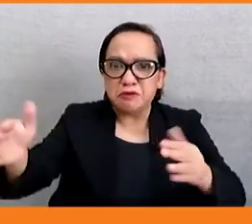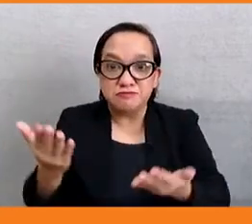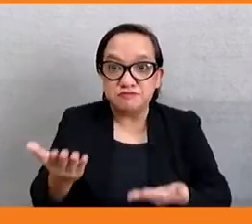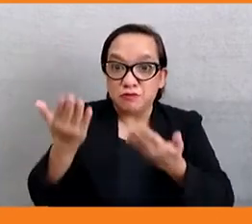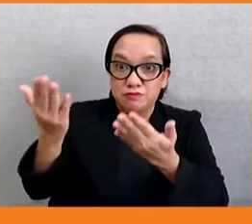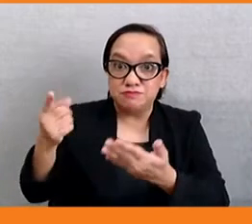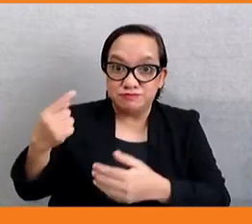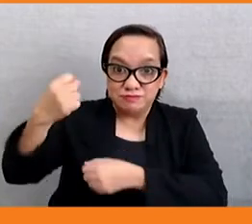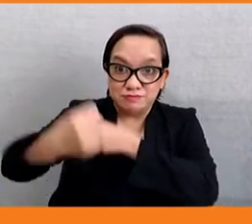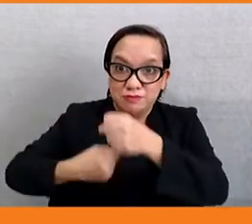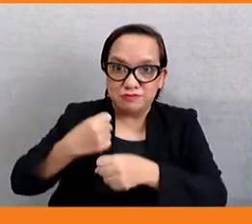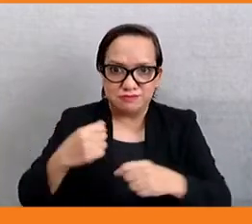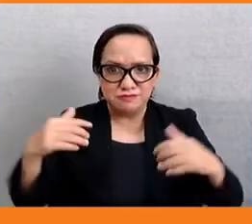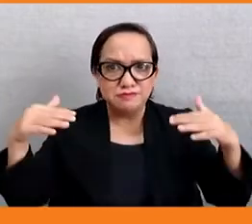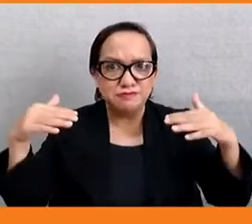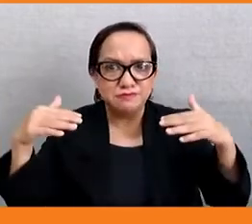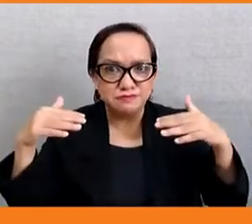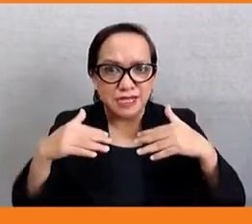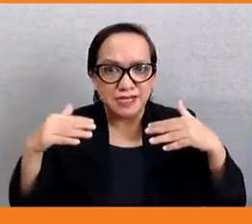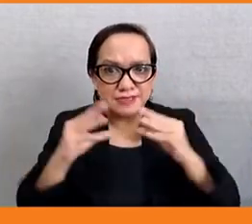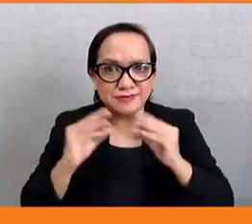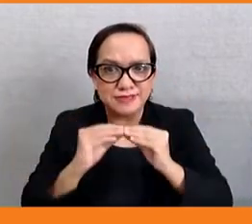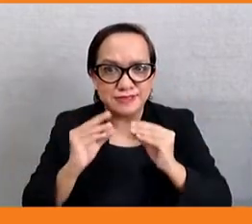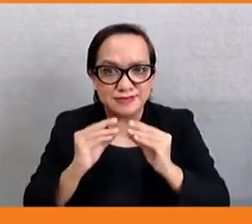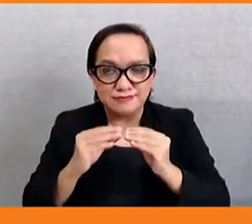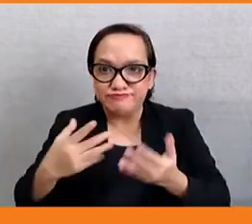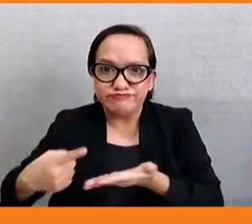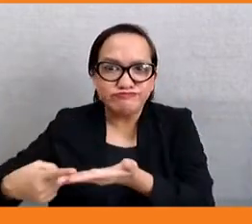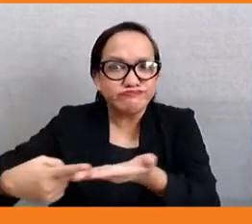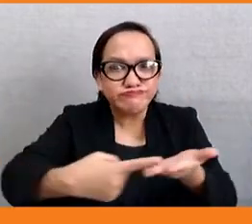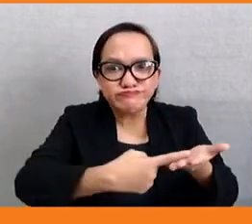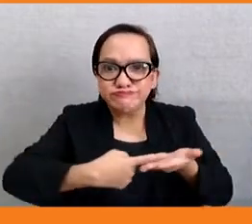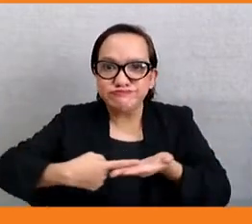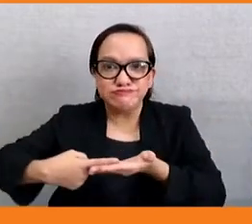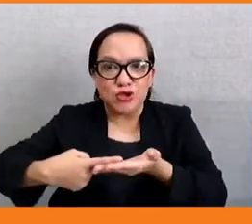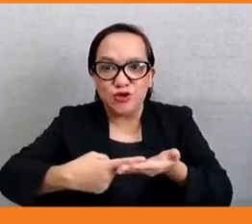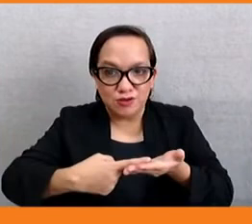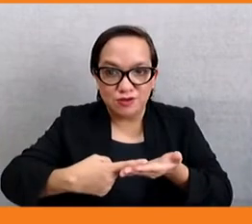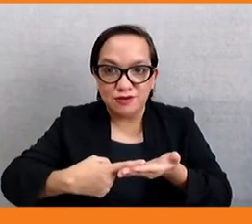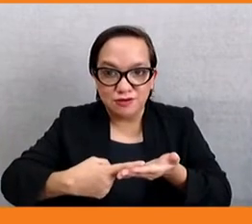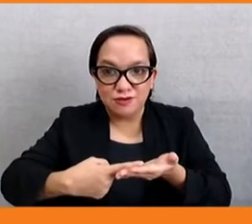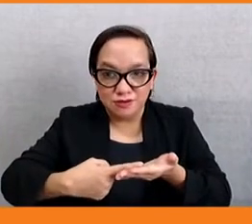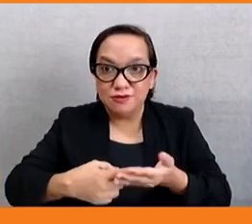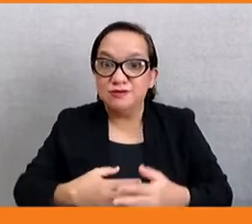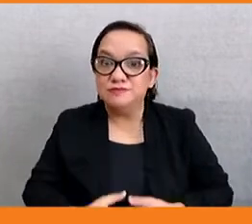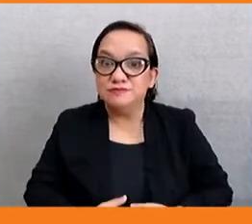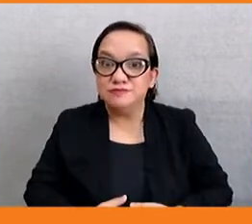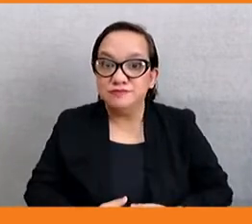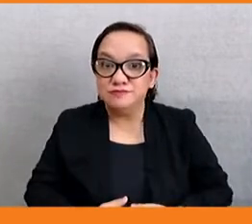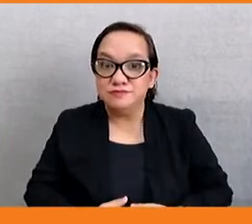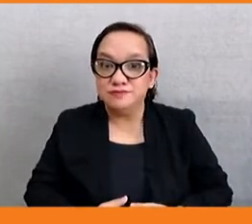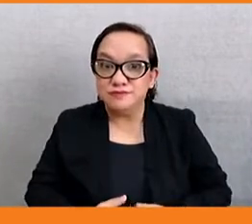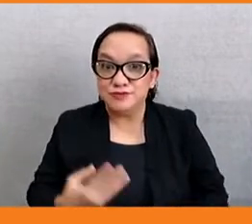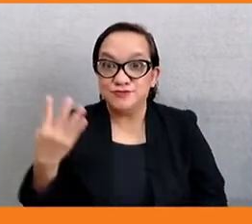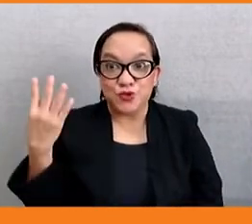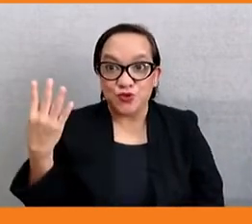dialogue. After that, there will be a dialogue with four civil society representatives, followed by a moderated Q&A sessions.